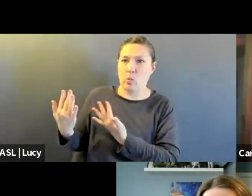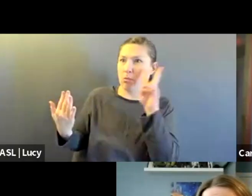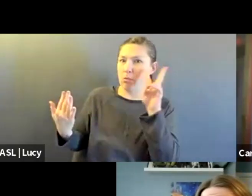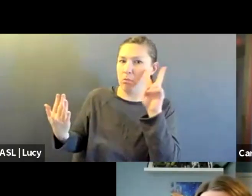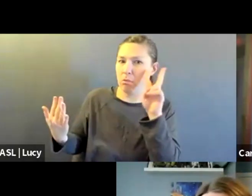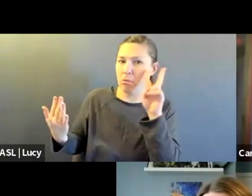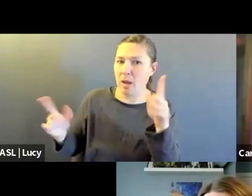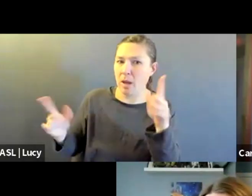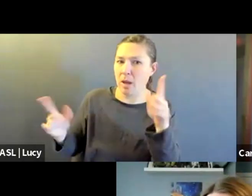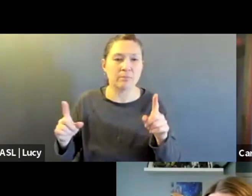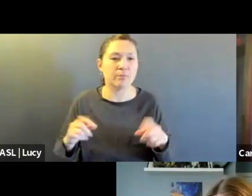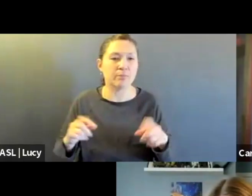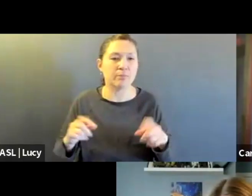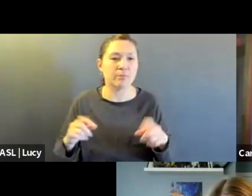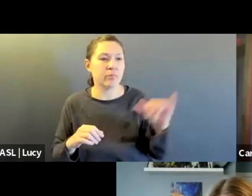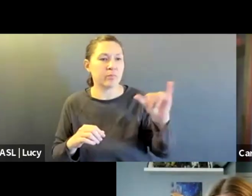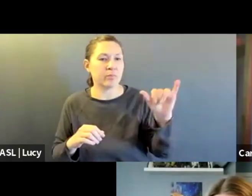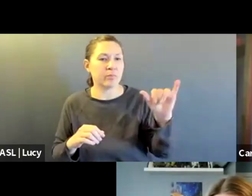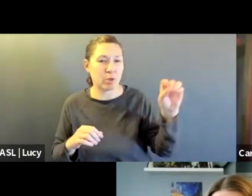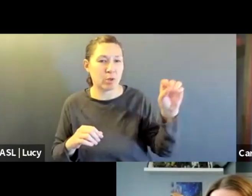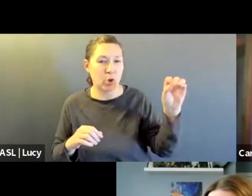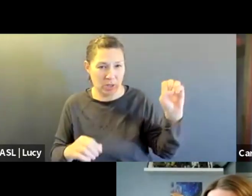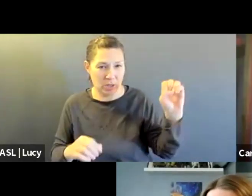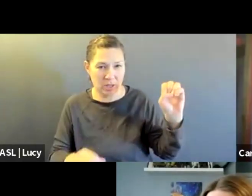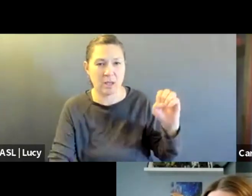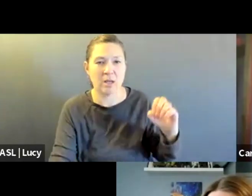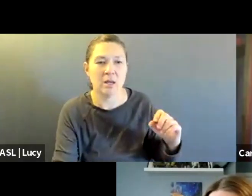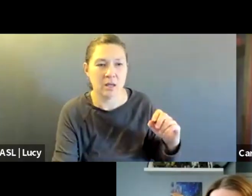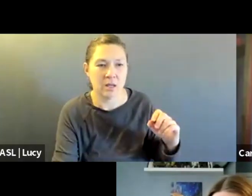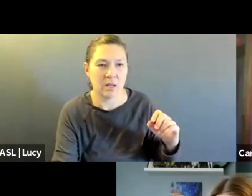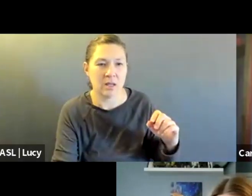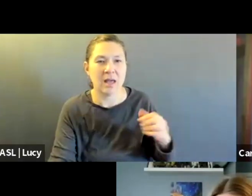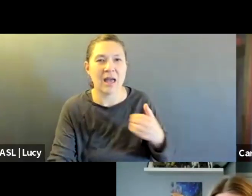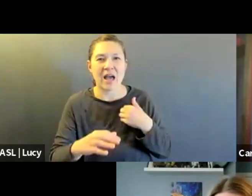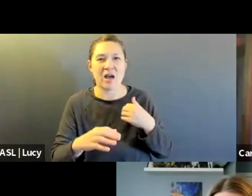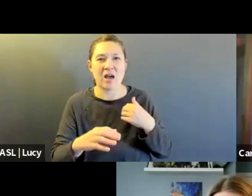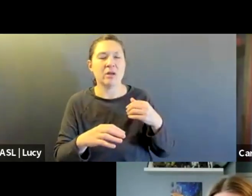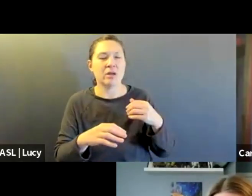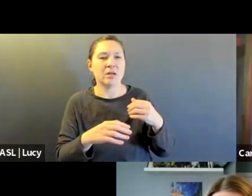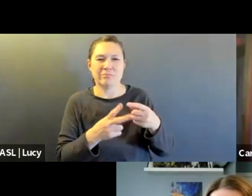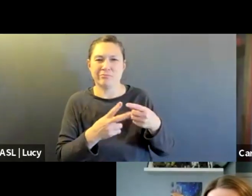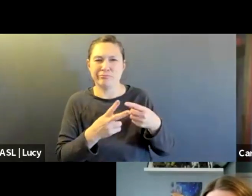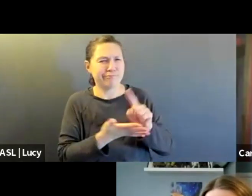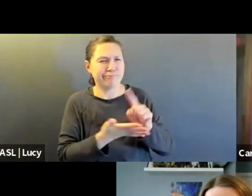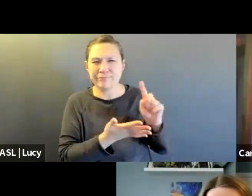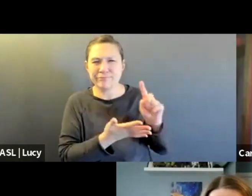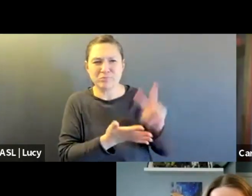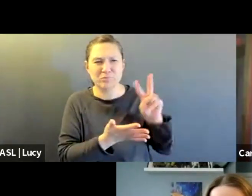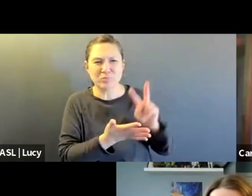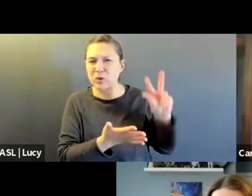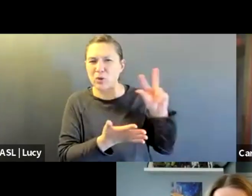that. The department also launched an End DEI portal a few weeks ago where